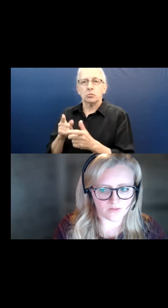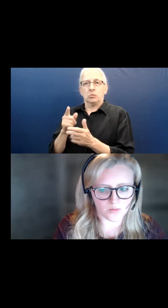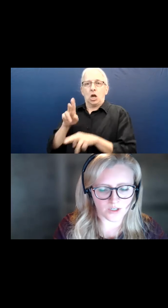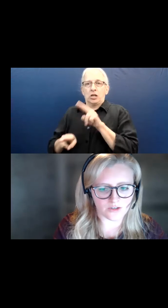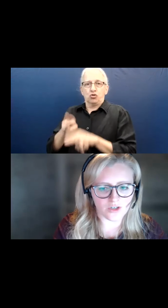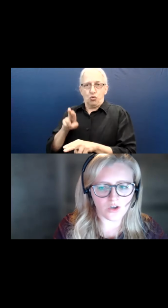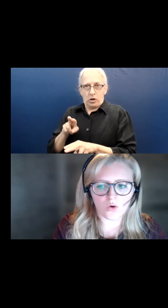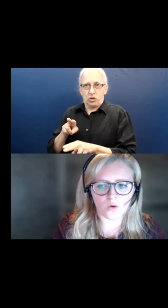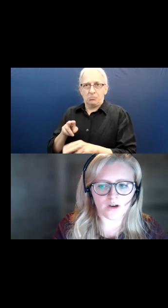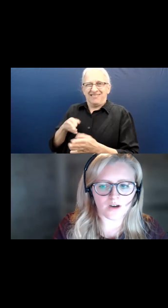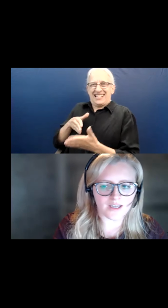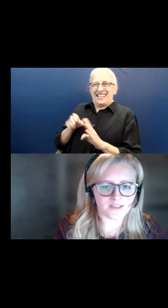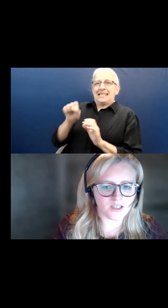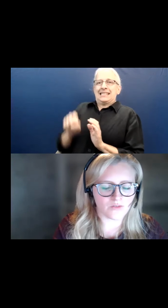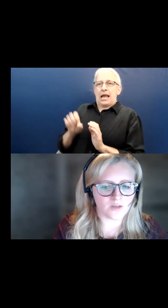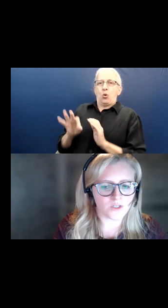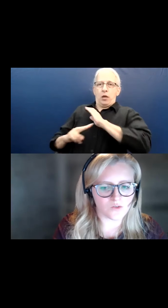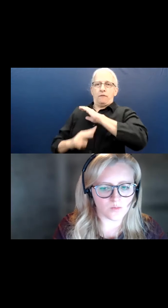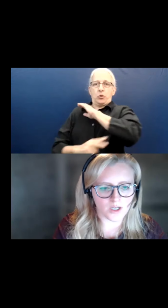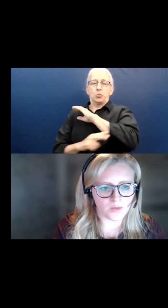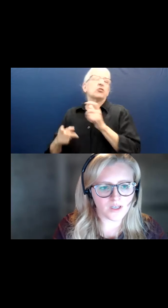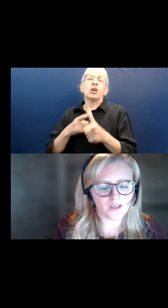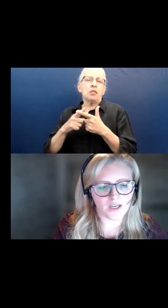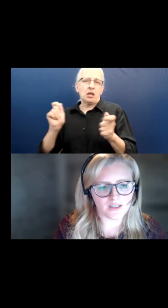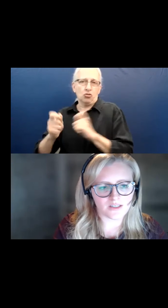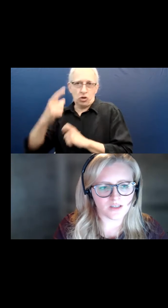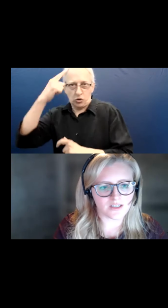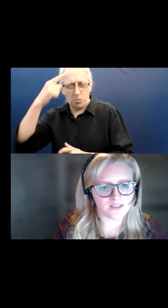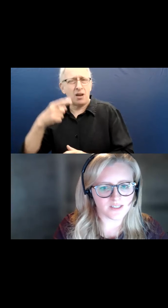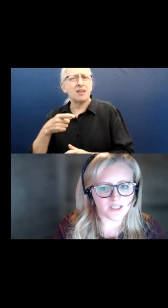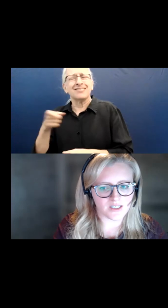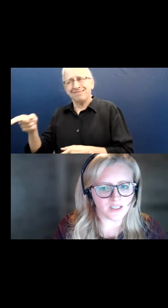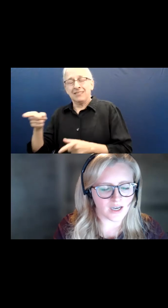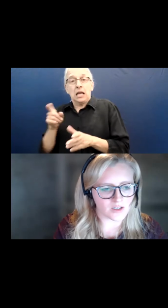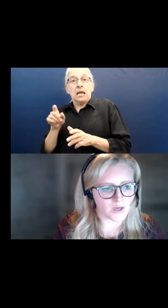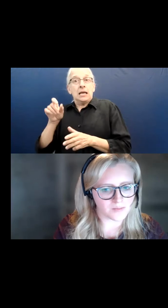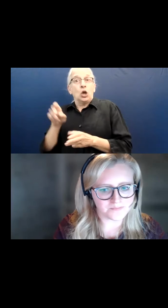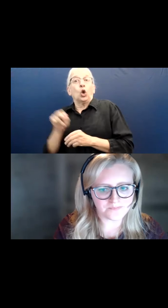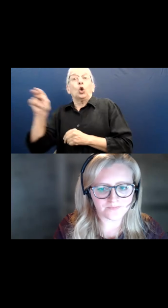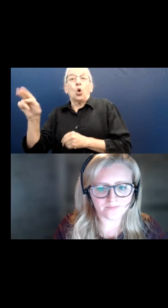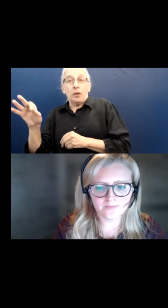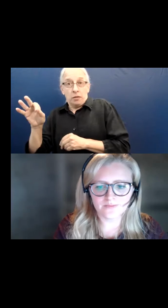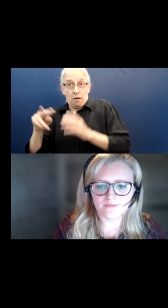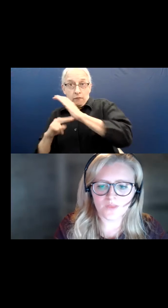north side of the bridge, where a City of Redmond sewer pipe connects to the existing King County pipe.